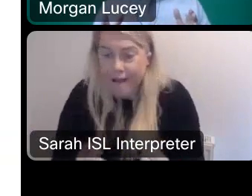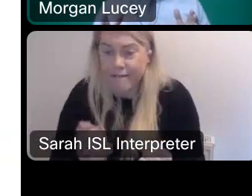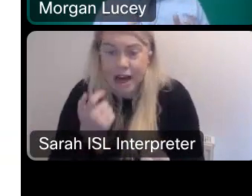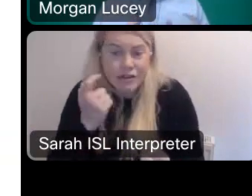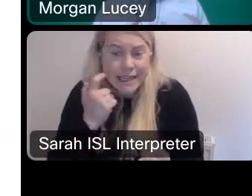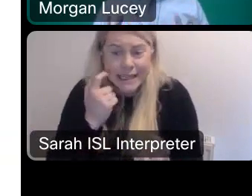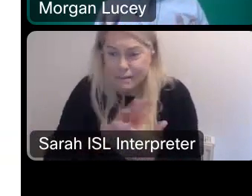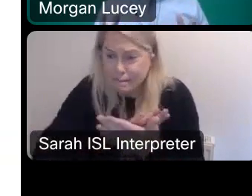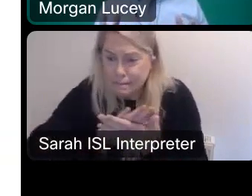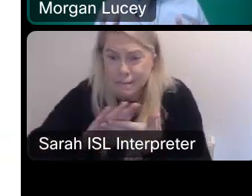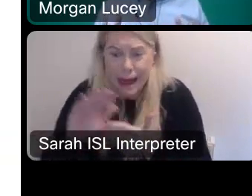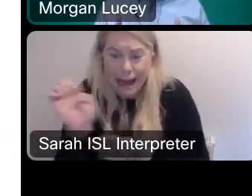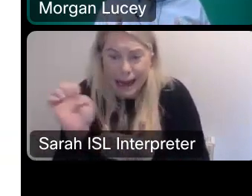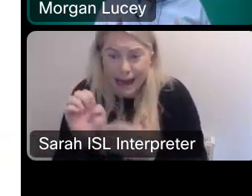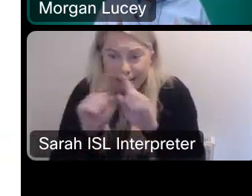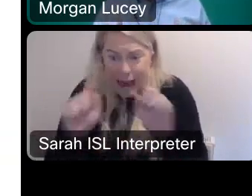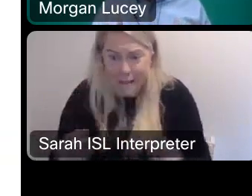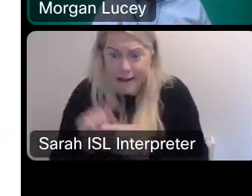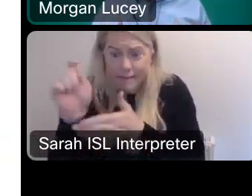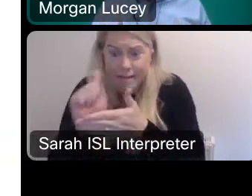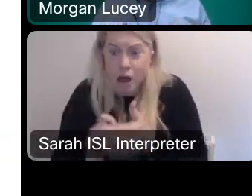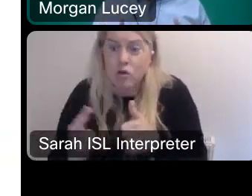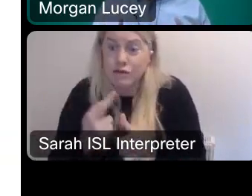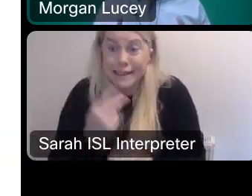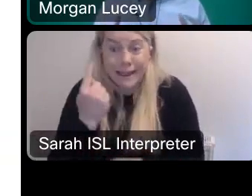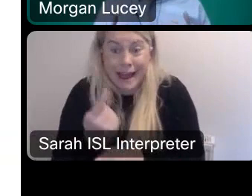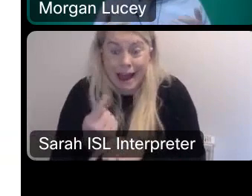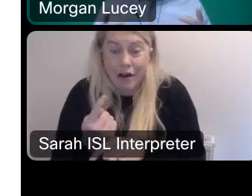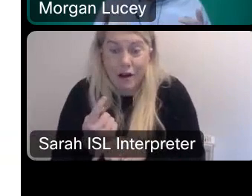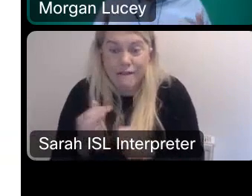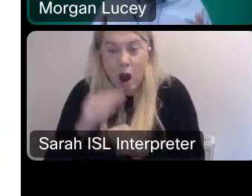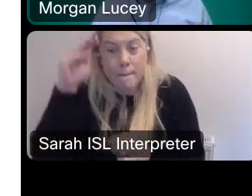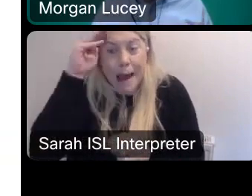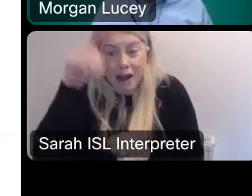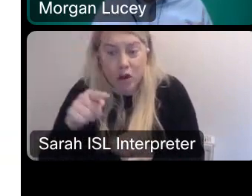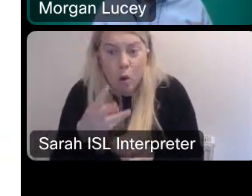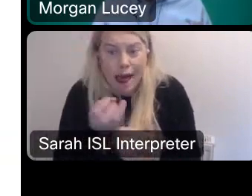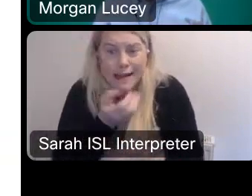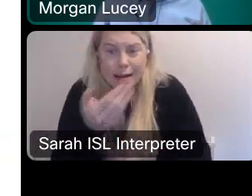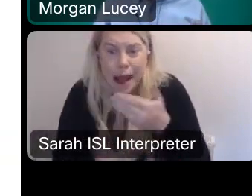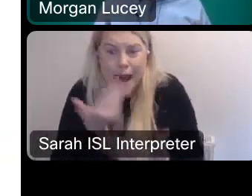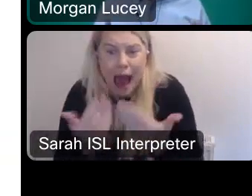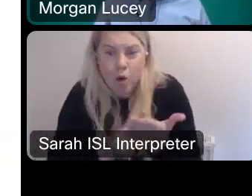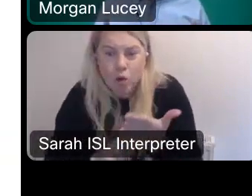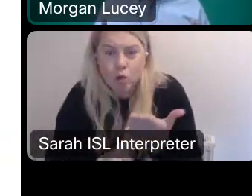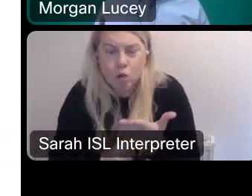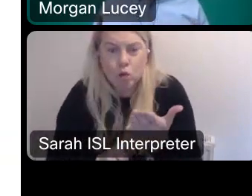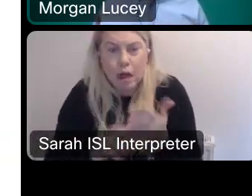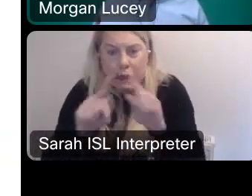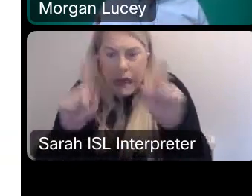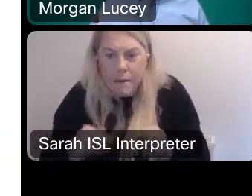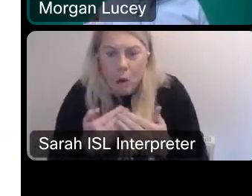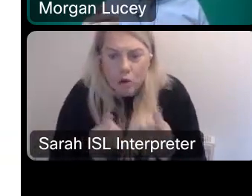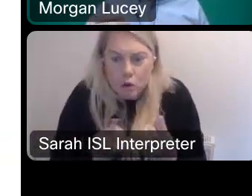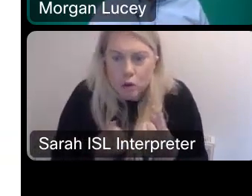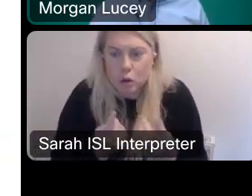has been filled out already for managers. And it explains, you know, how the template is used, what it should look like, and it gives you an